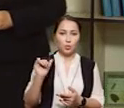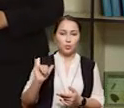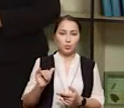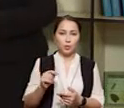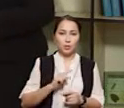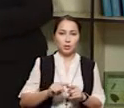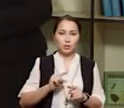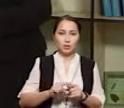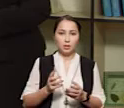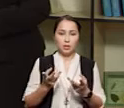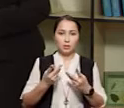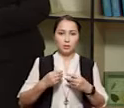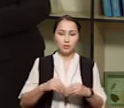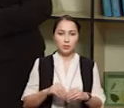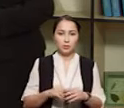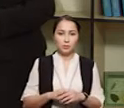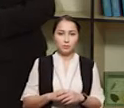tezliklarini hisoblab chiqdi.